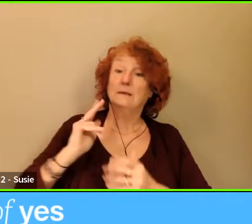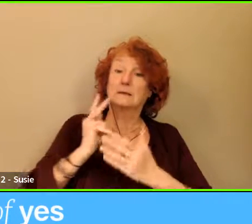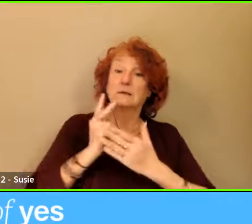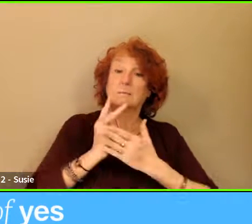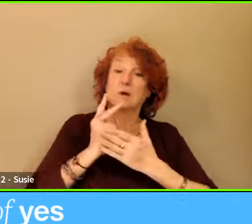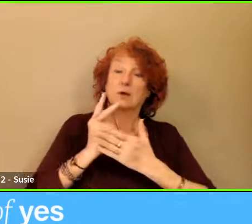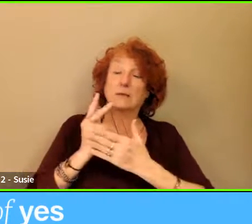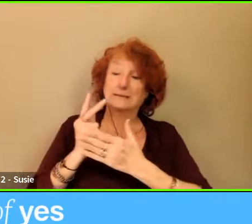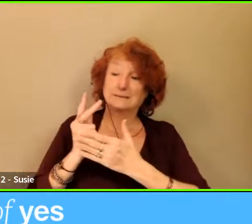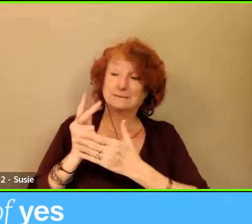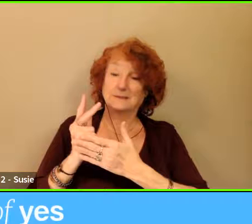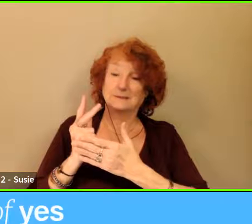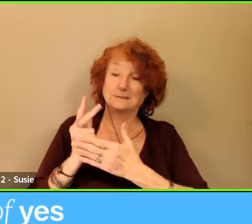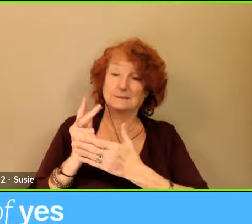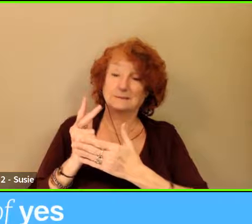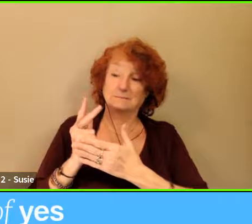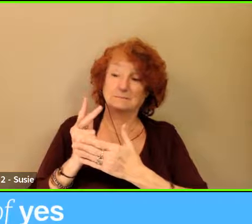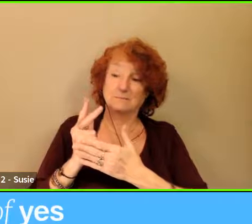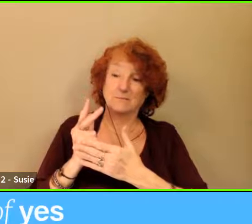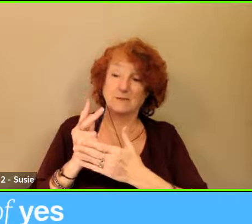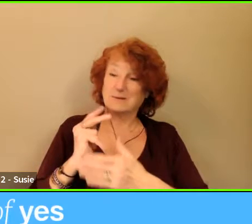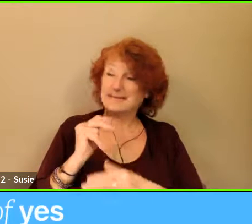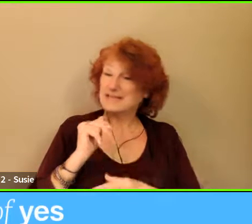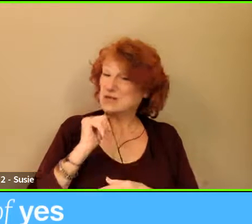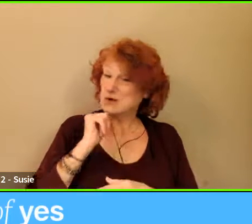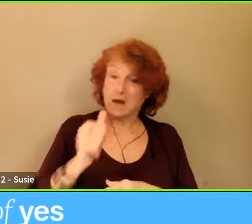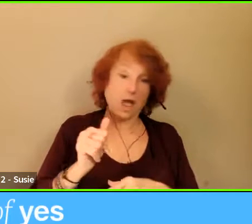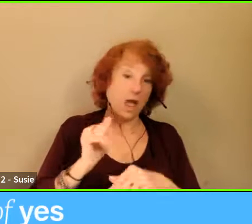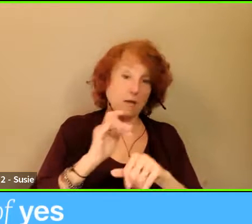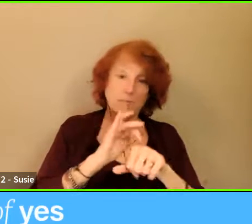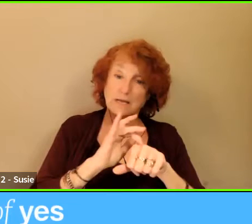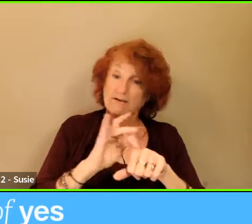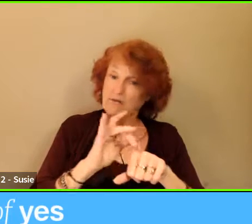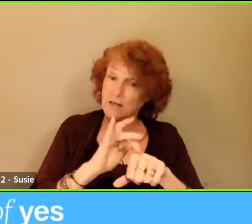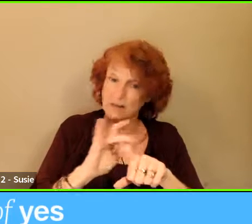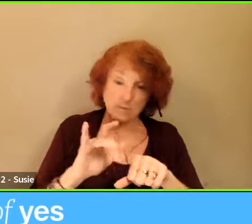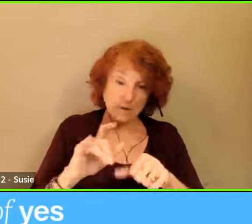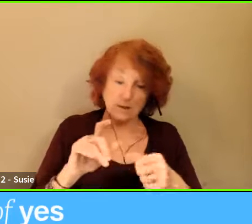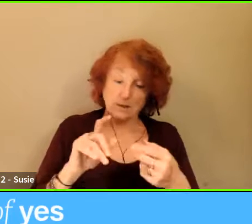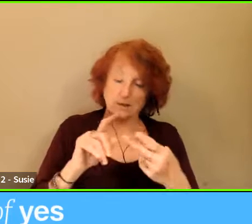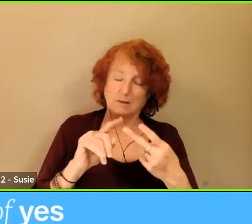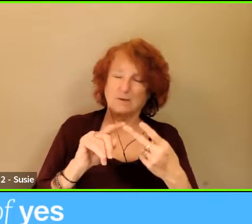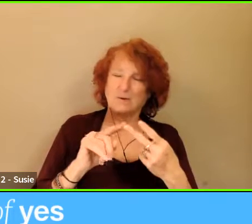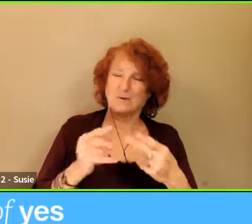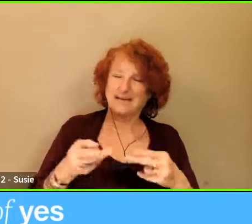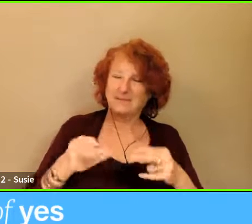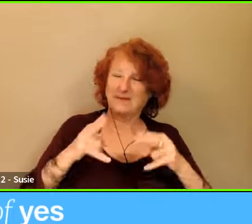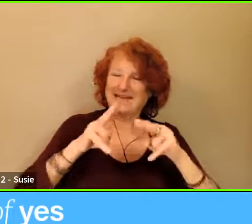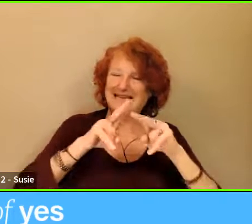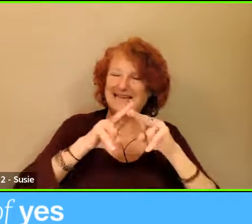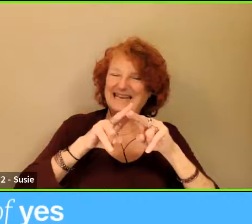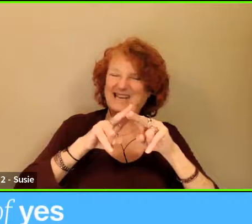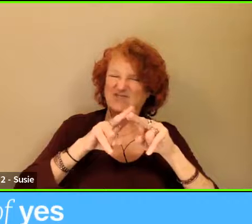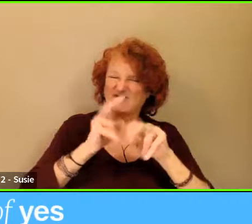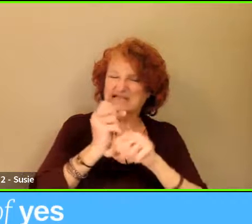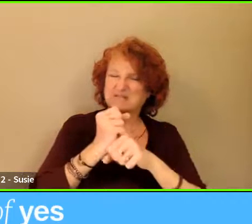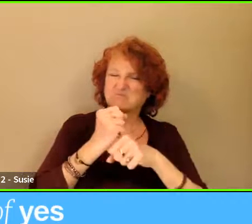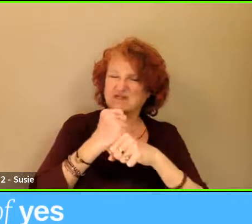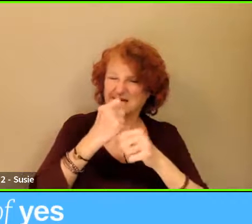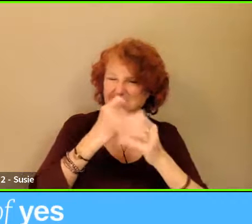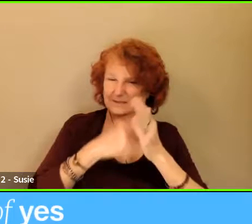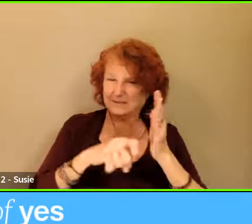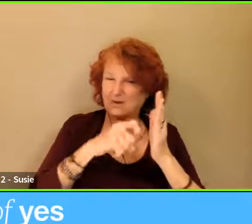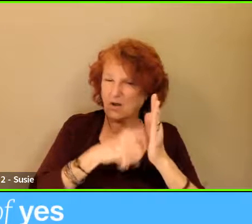spaces would in effect either not be available, or it would increase their production cost and